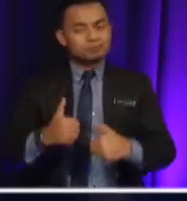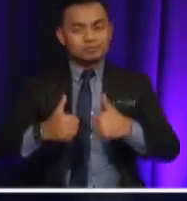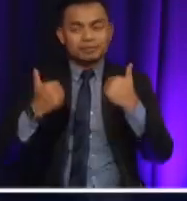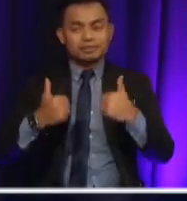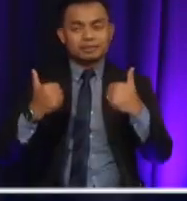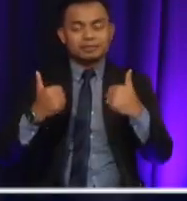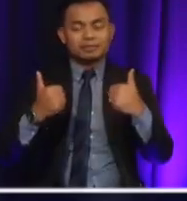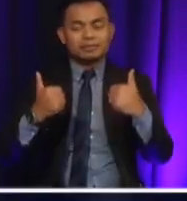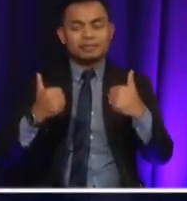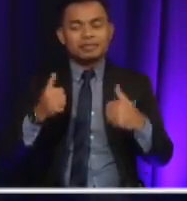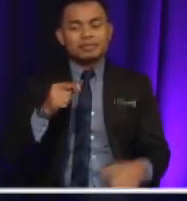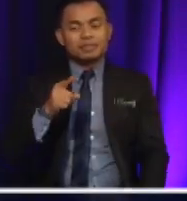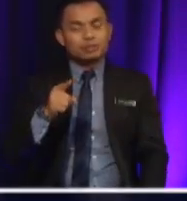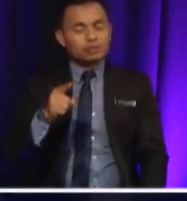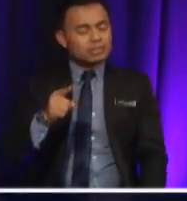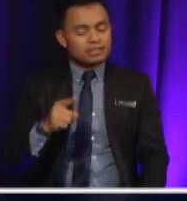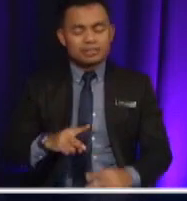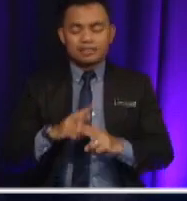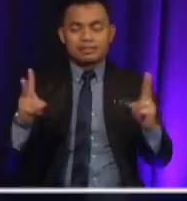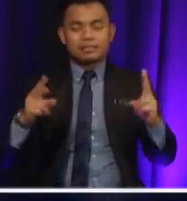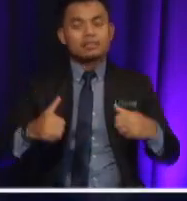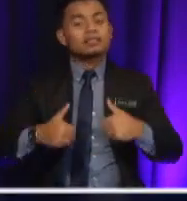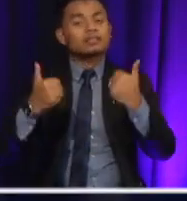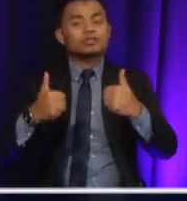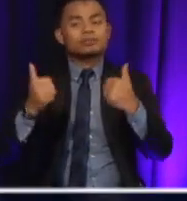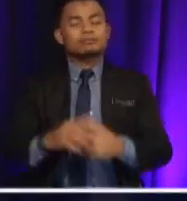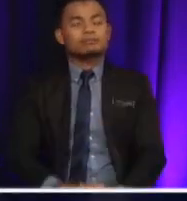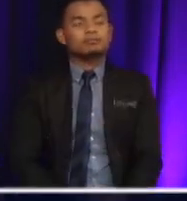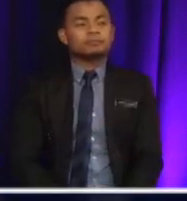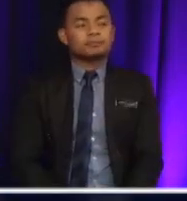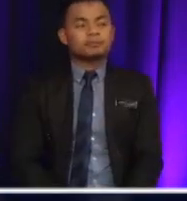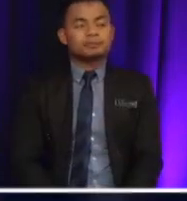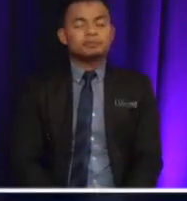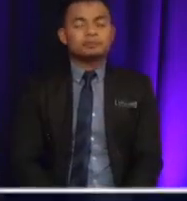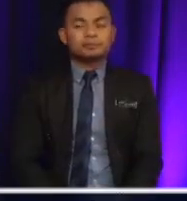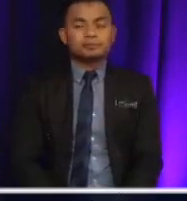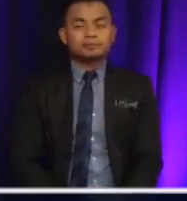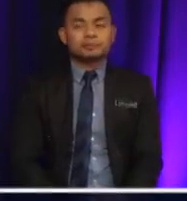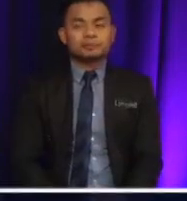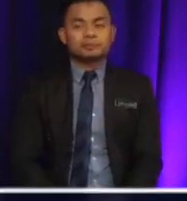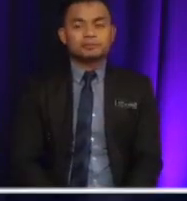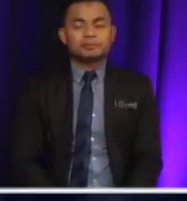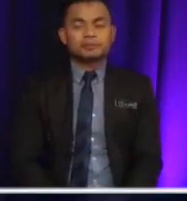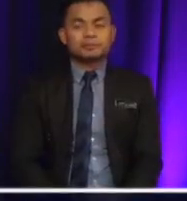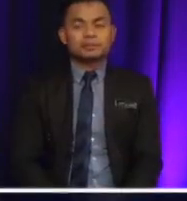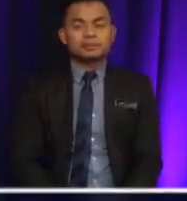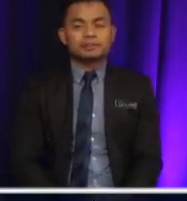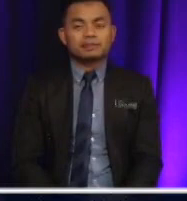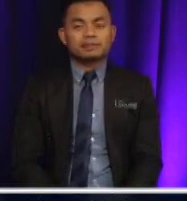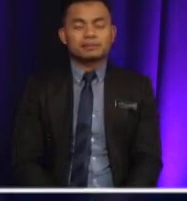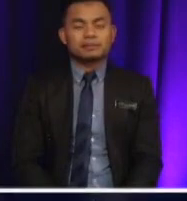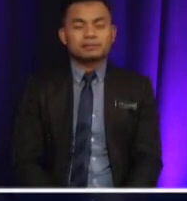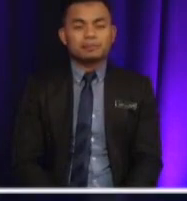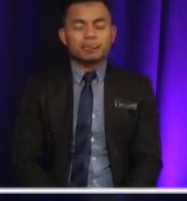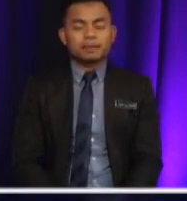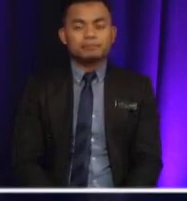did wonderfully well. Yay! Well I'm sure people done. at home did that together with me as Yes, well. Right, we yes. did it. You All